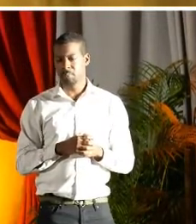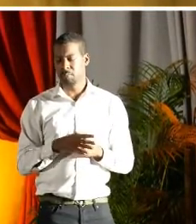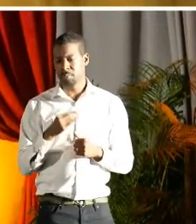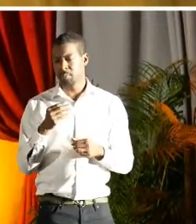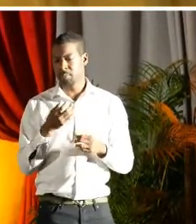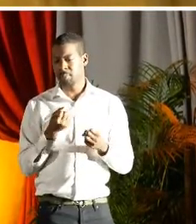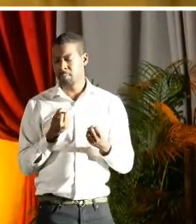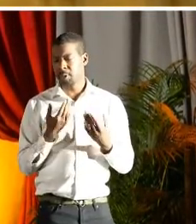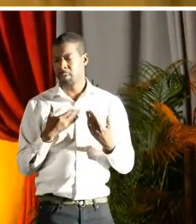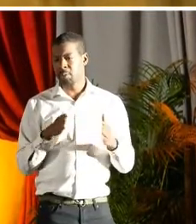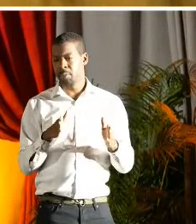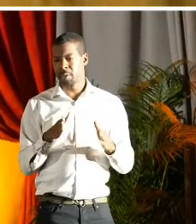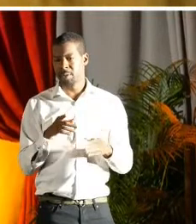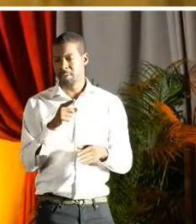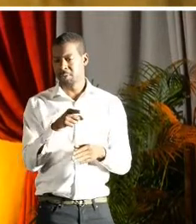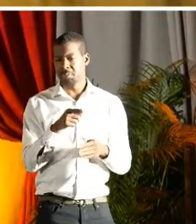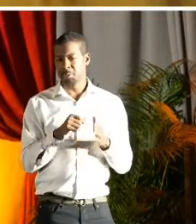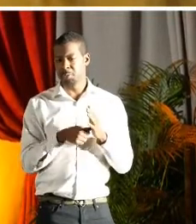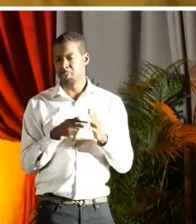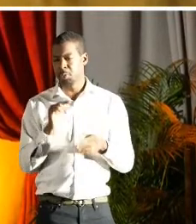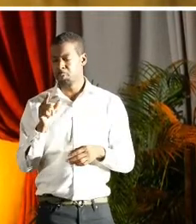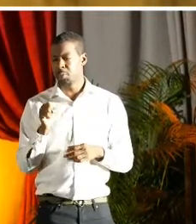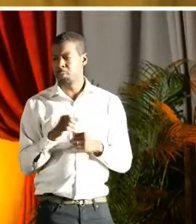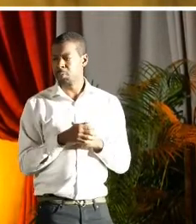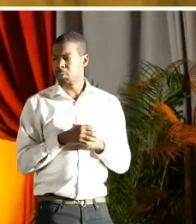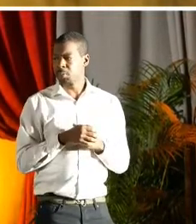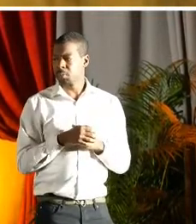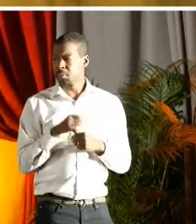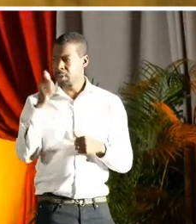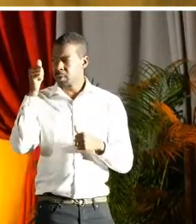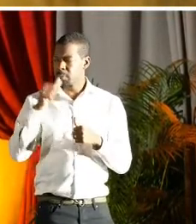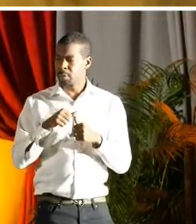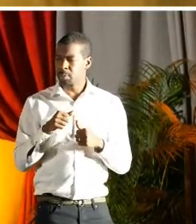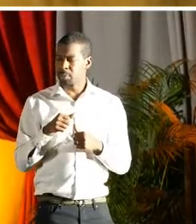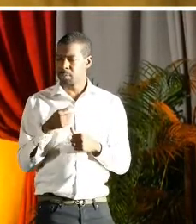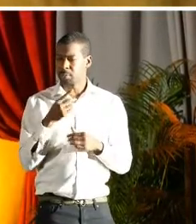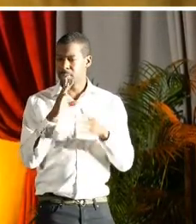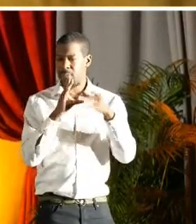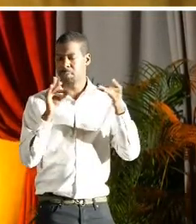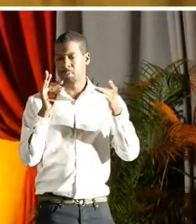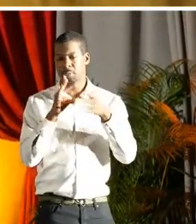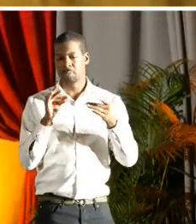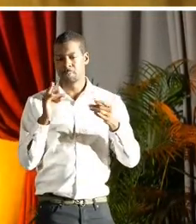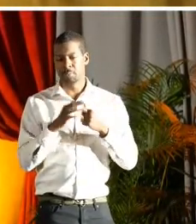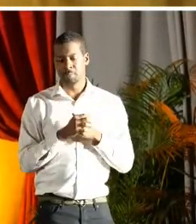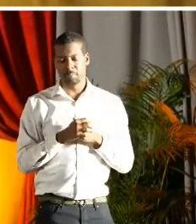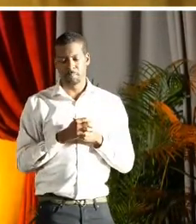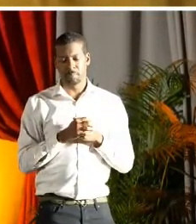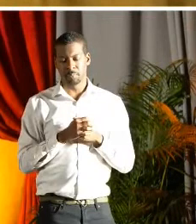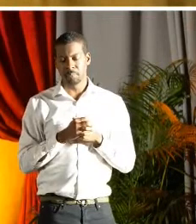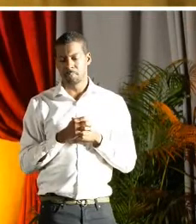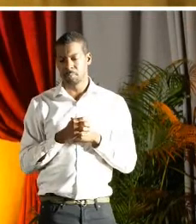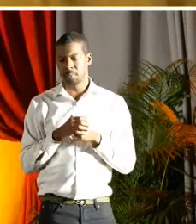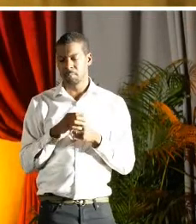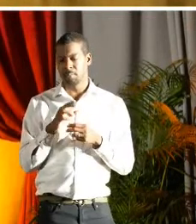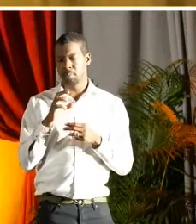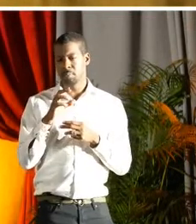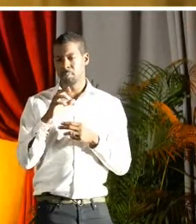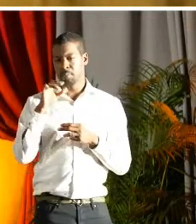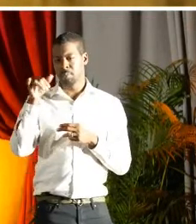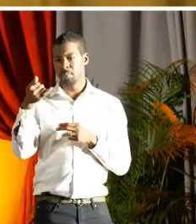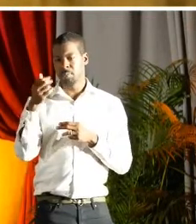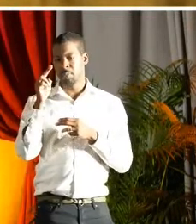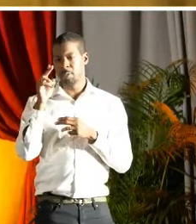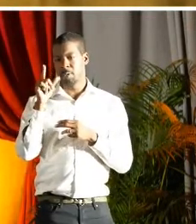ways, these are all tools. I remember this story that Chairman Bond, Julian Bond